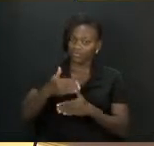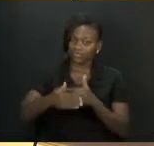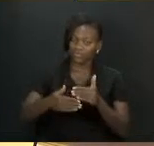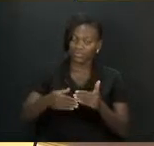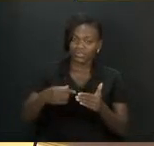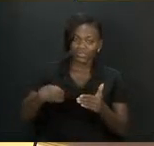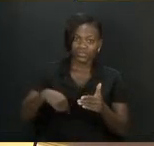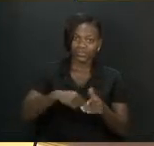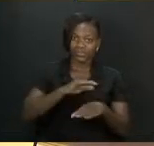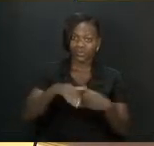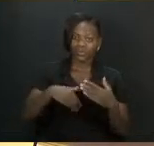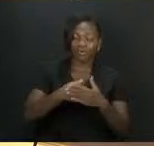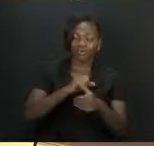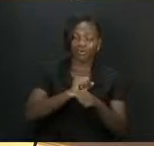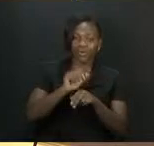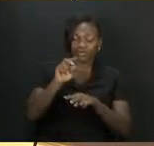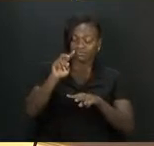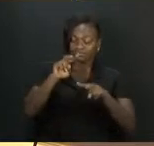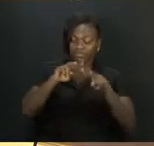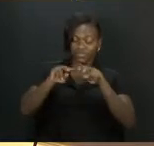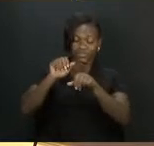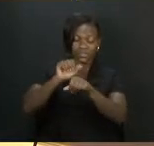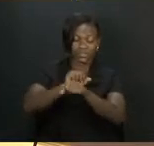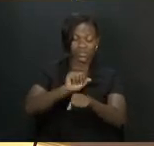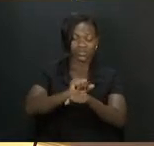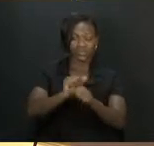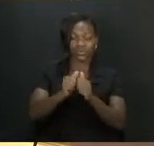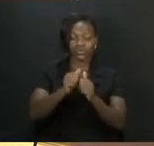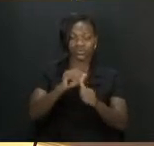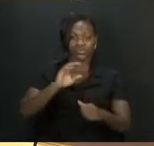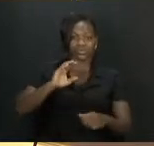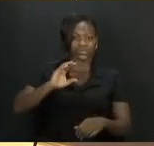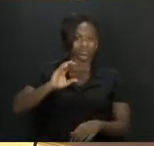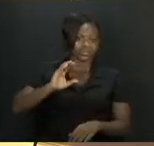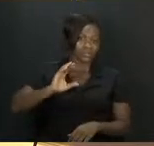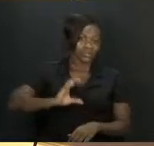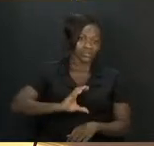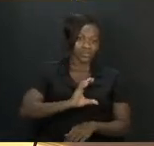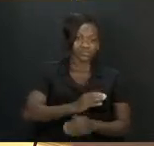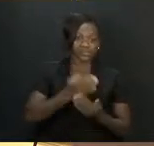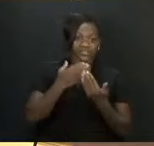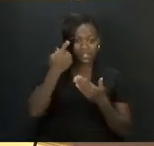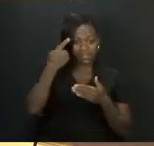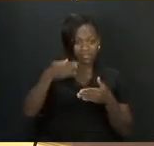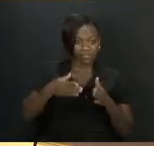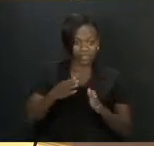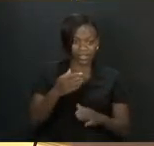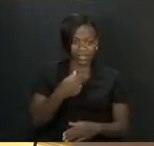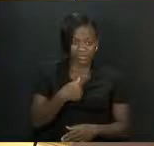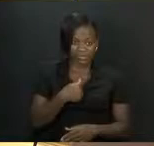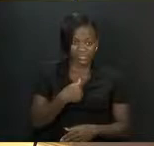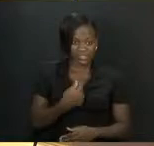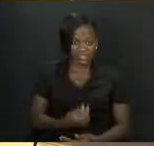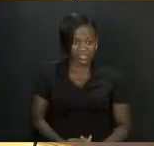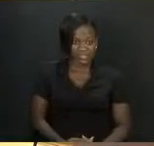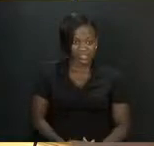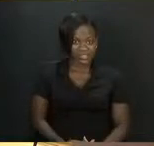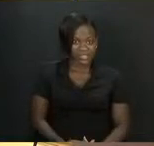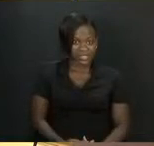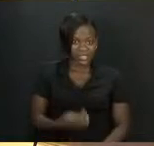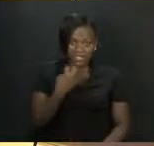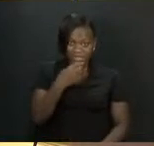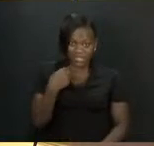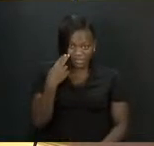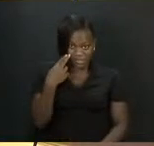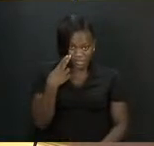oversight responsibility properly with the committees. Mr. Speaker, thank you for indulging me. I'm grateful. Mr. Speaker, I told you, you see that the chief